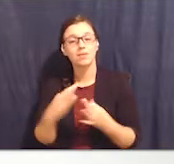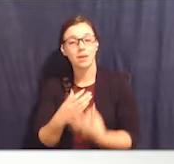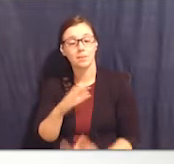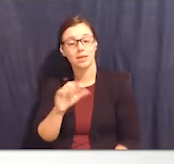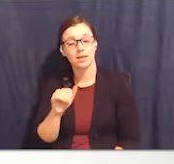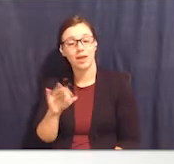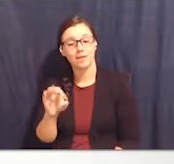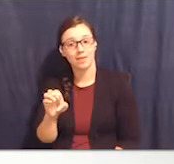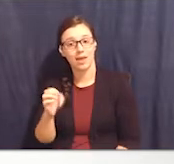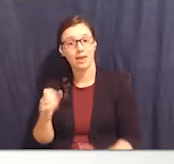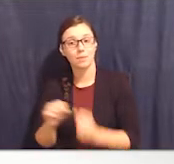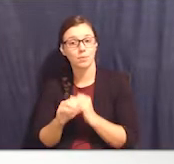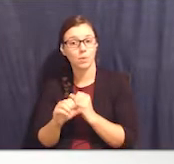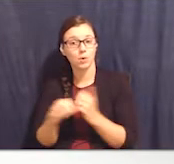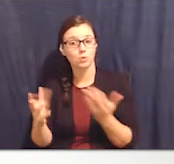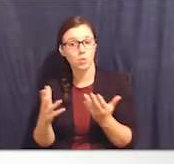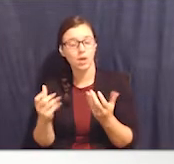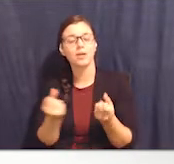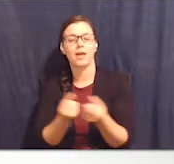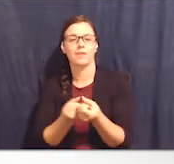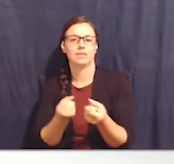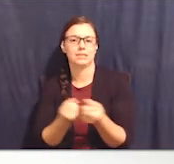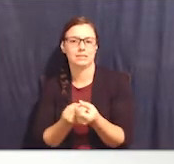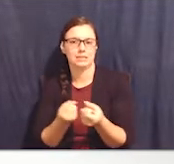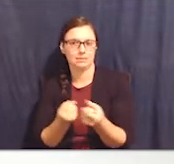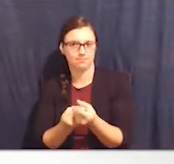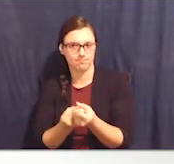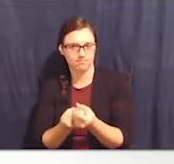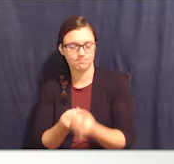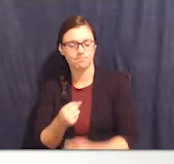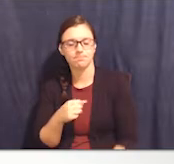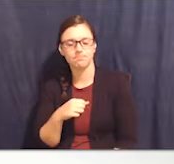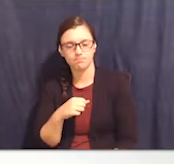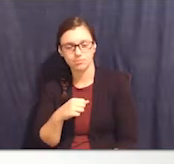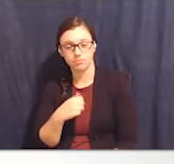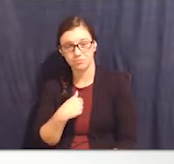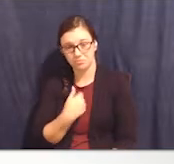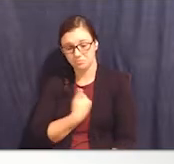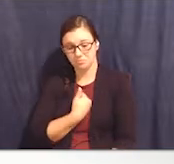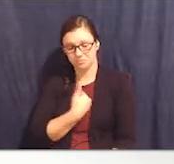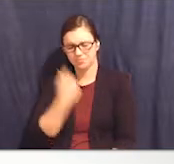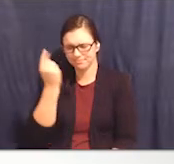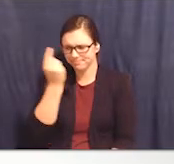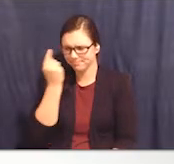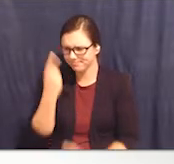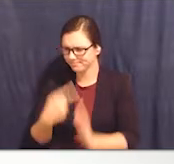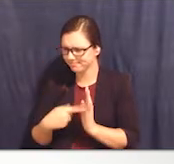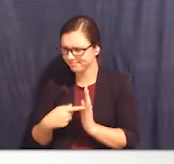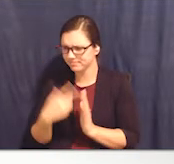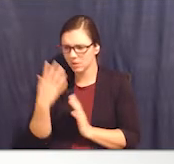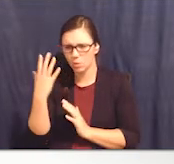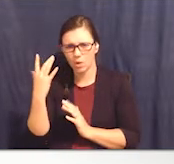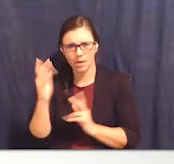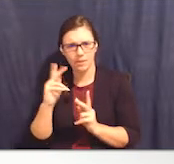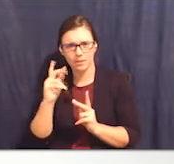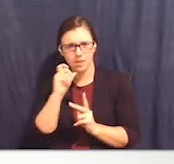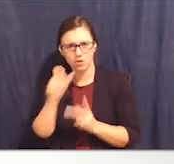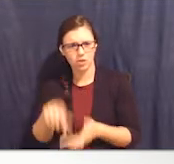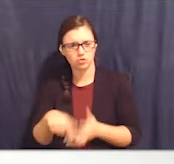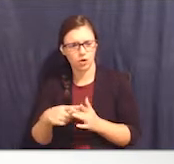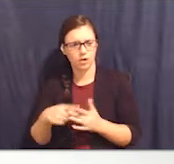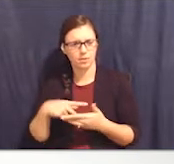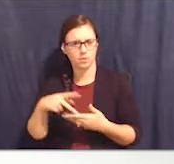years now, but you know, that with the Higher Education Opportunity Act back in 2008, so that's maybe over 10 years. But it's